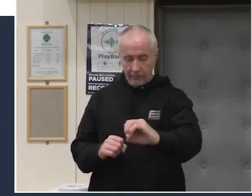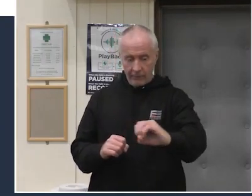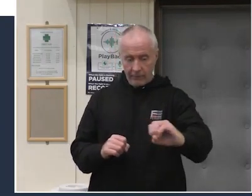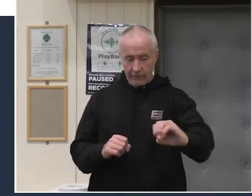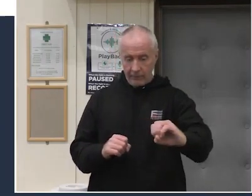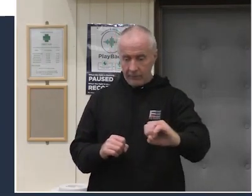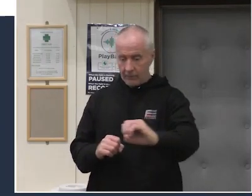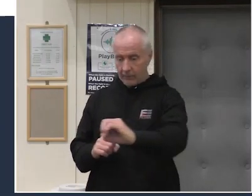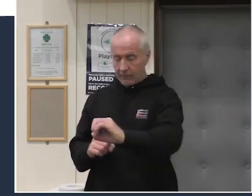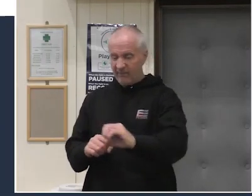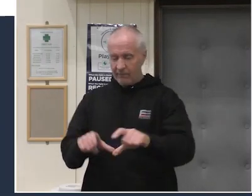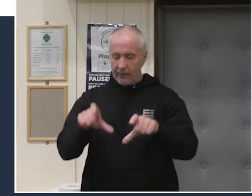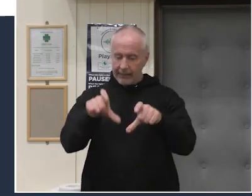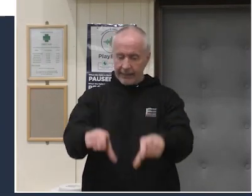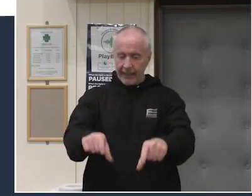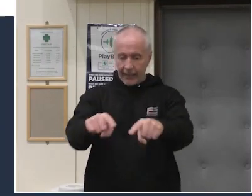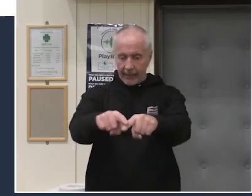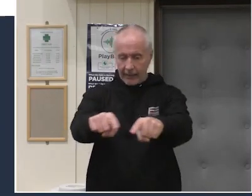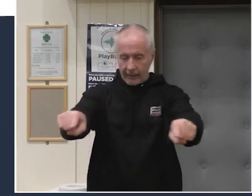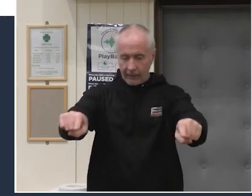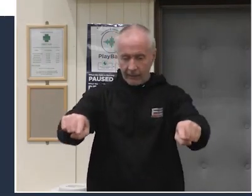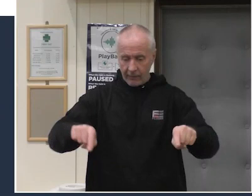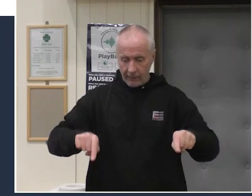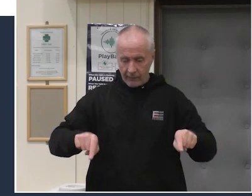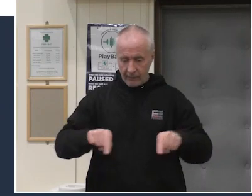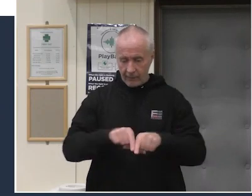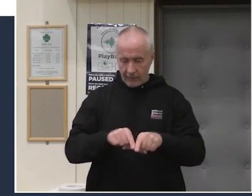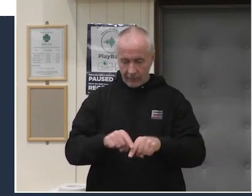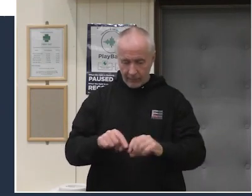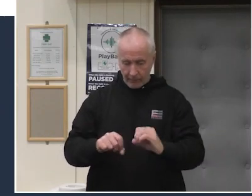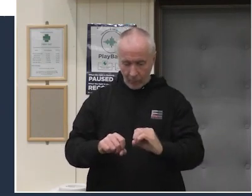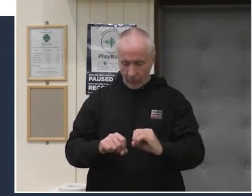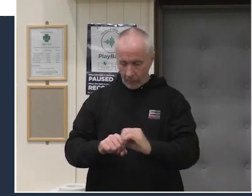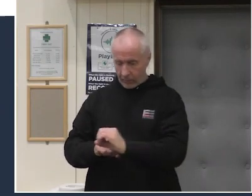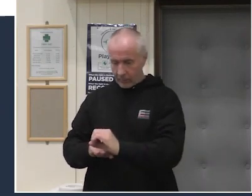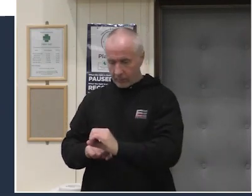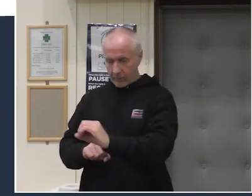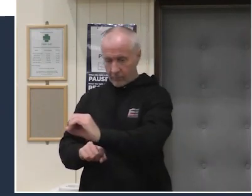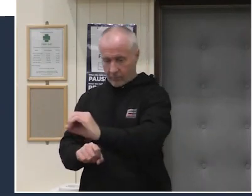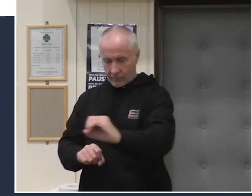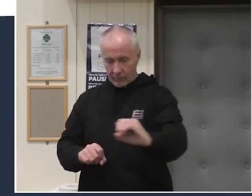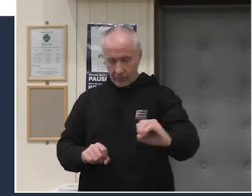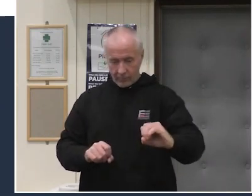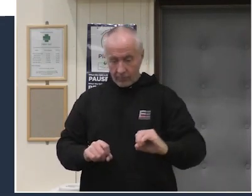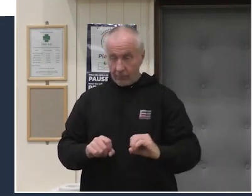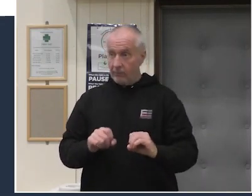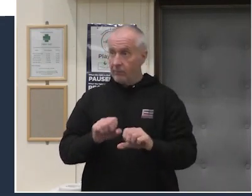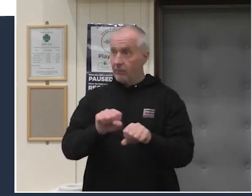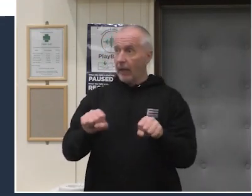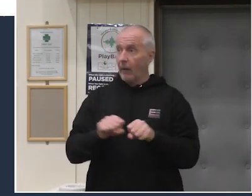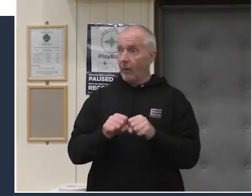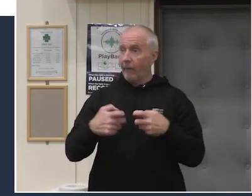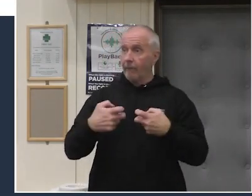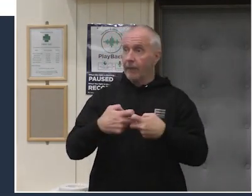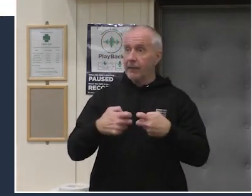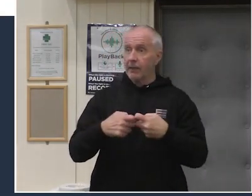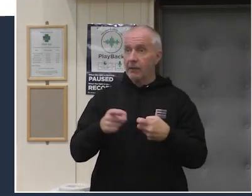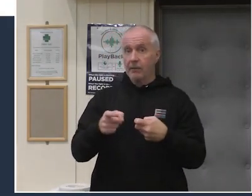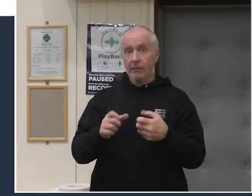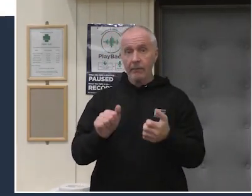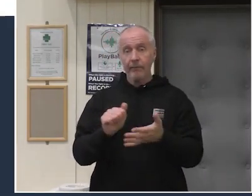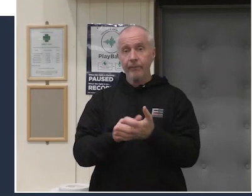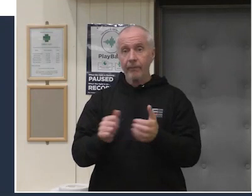remains within the confines of this table, our physics is still valid. Now this is what we